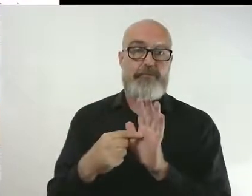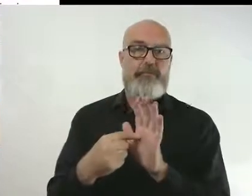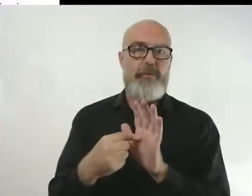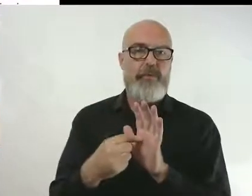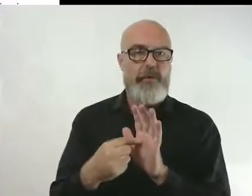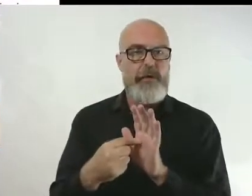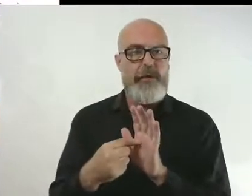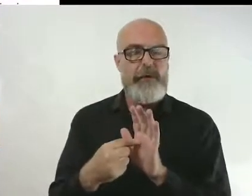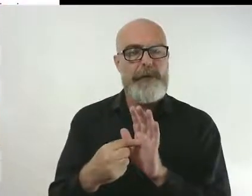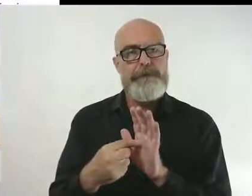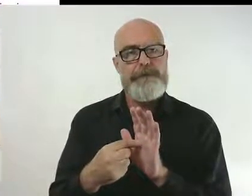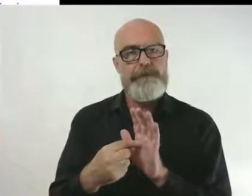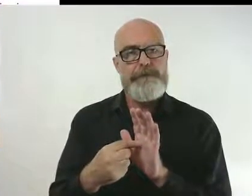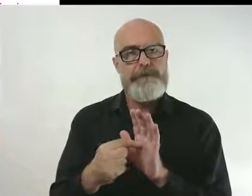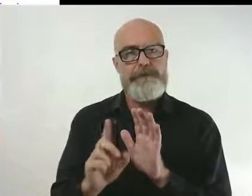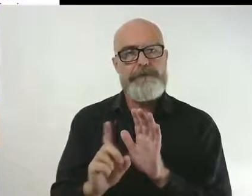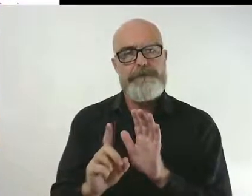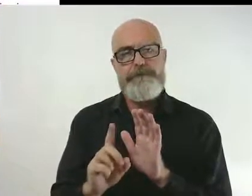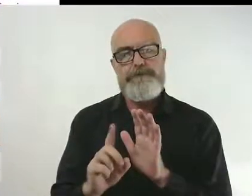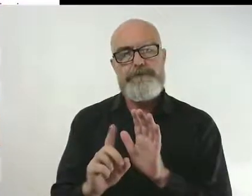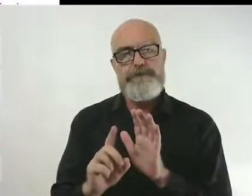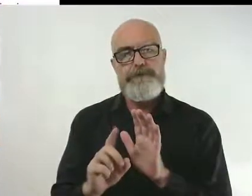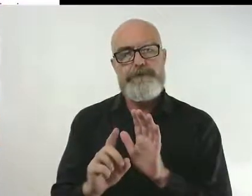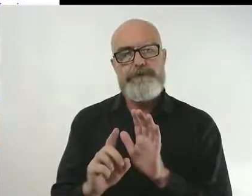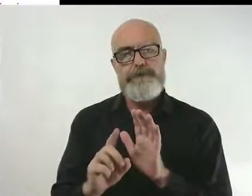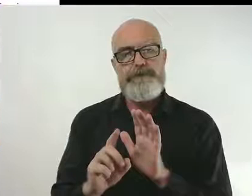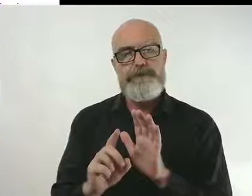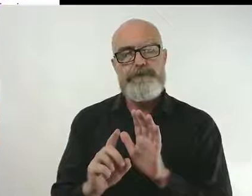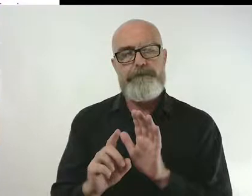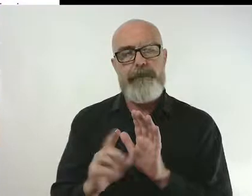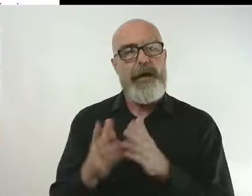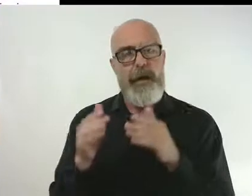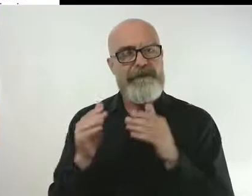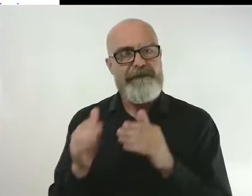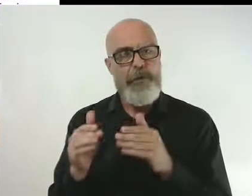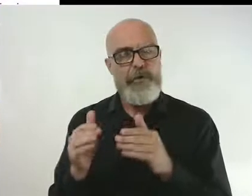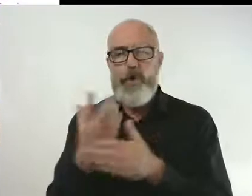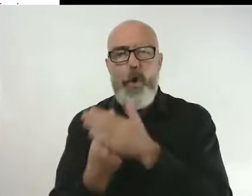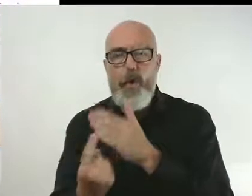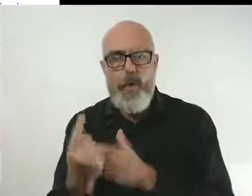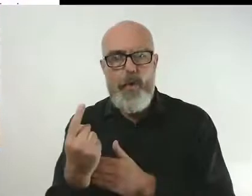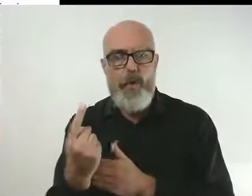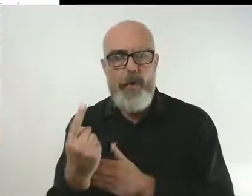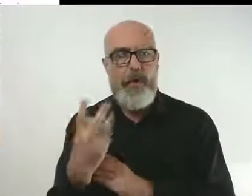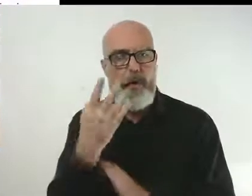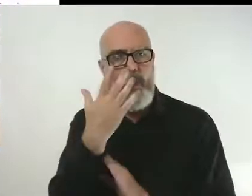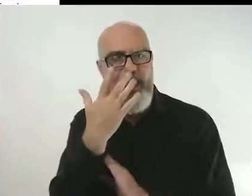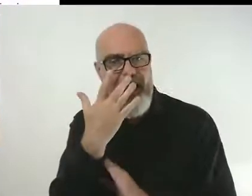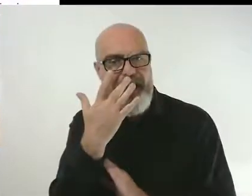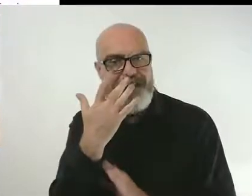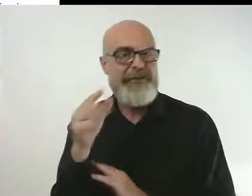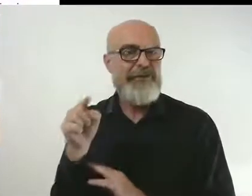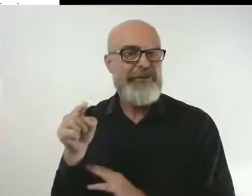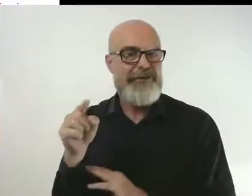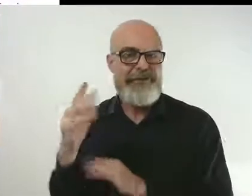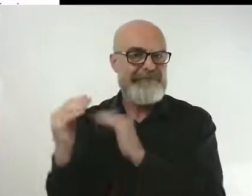However, our research in the Institute for Health Policy and Organization at the University of Manchester shows that our focus should